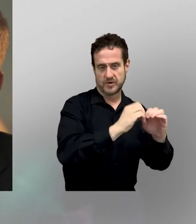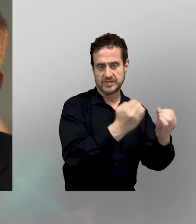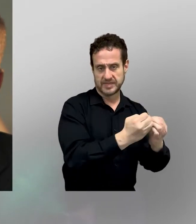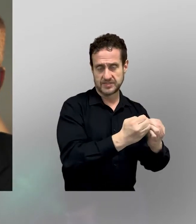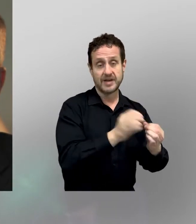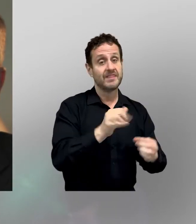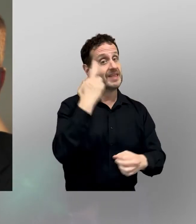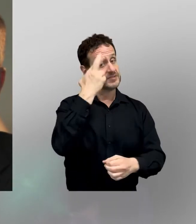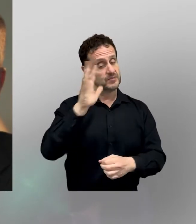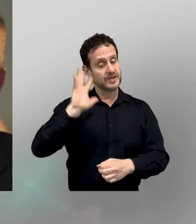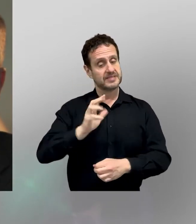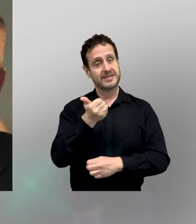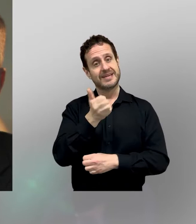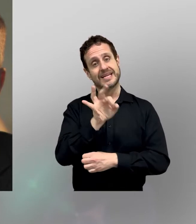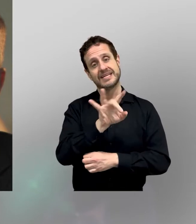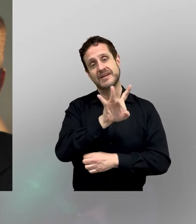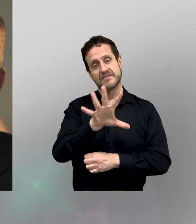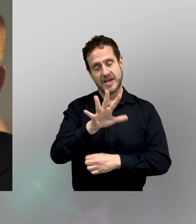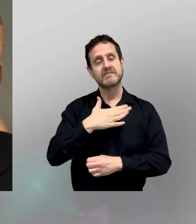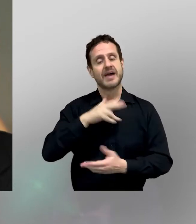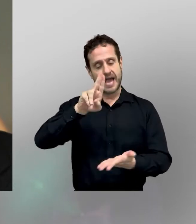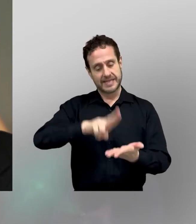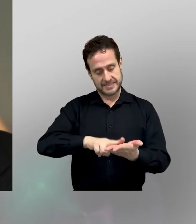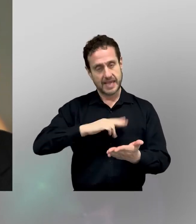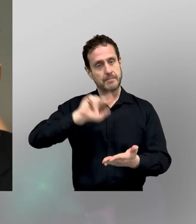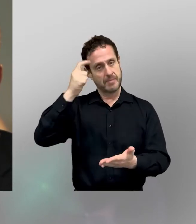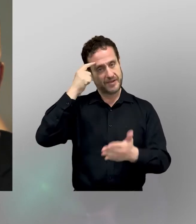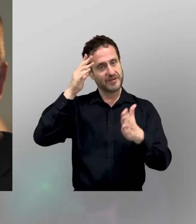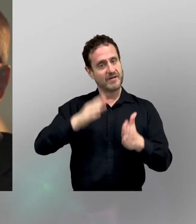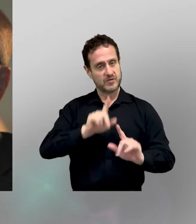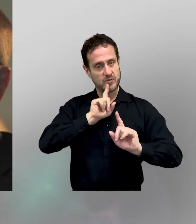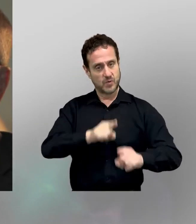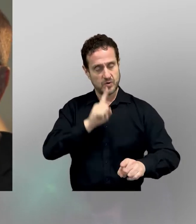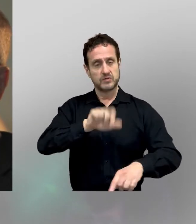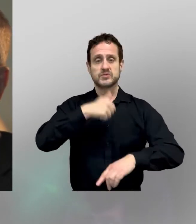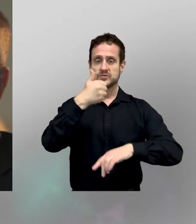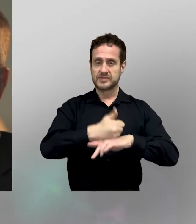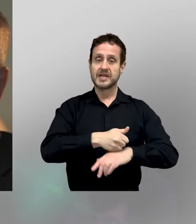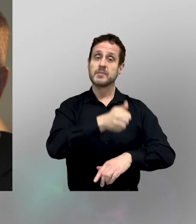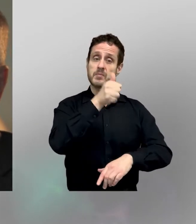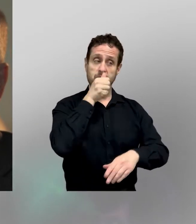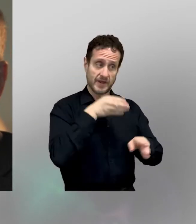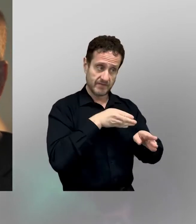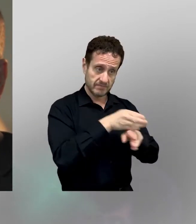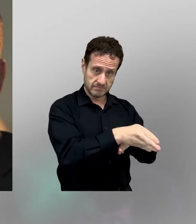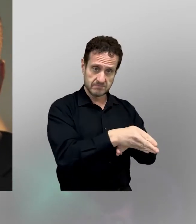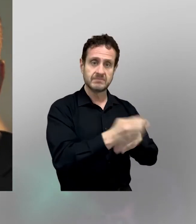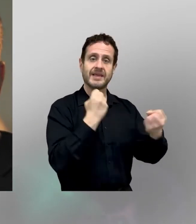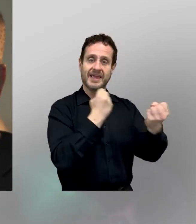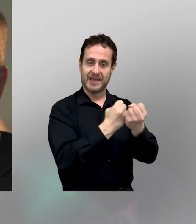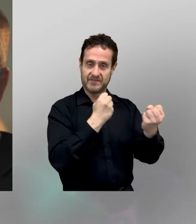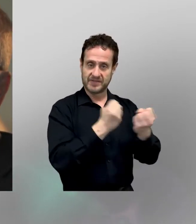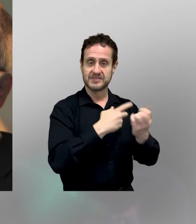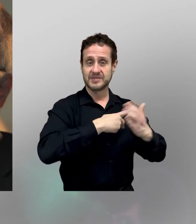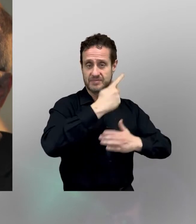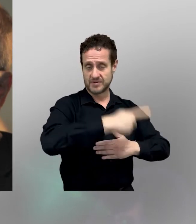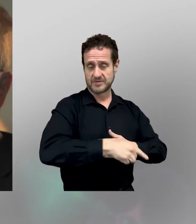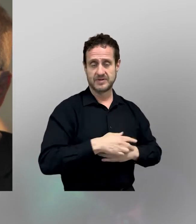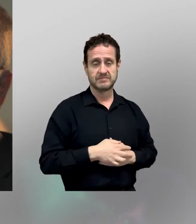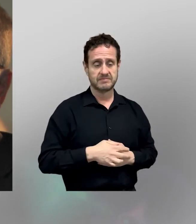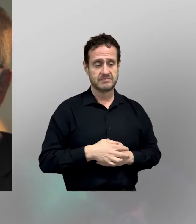private sector, which is why in 1985 I signed that executive order to create the